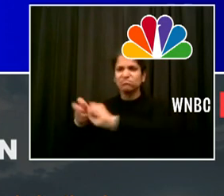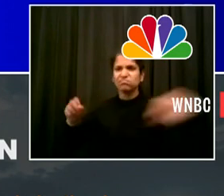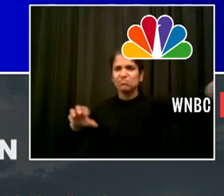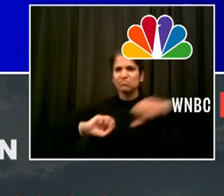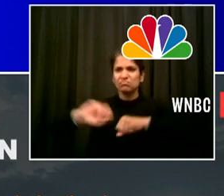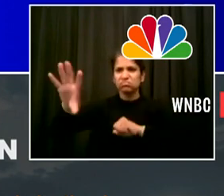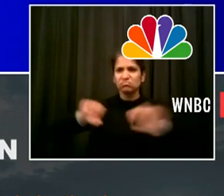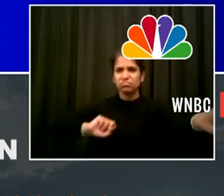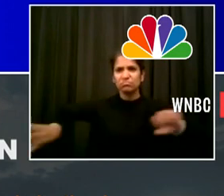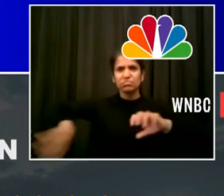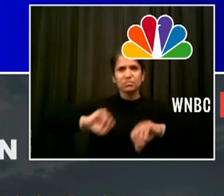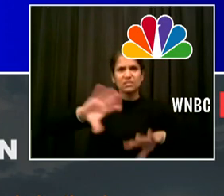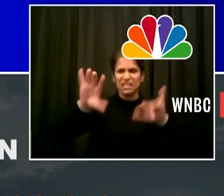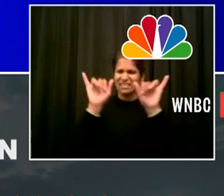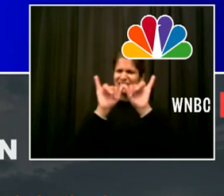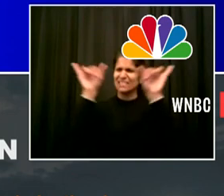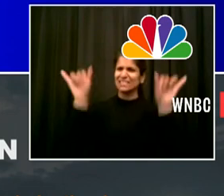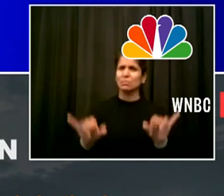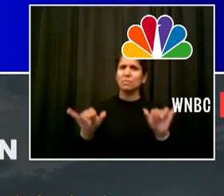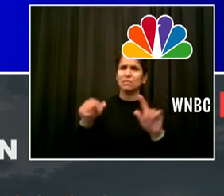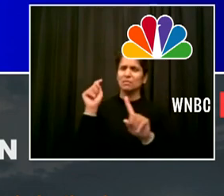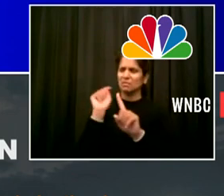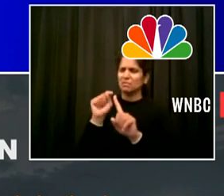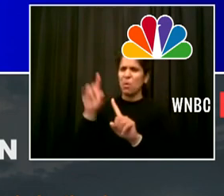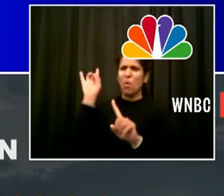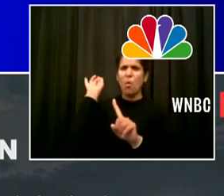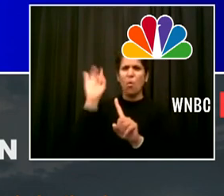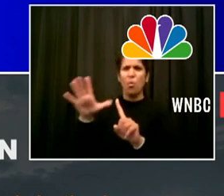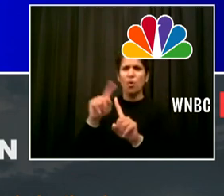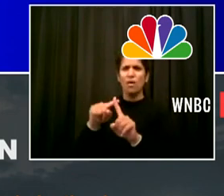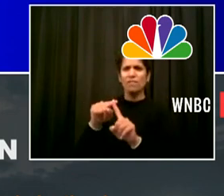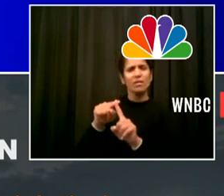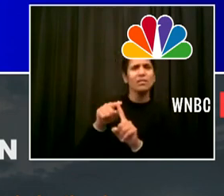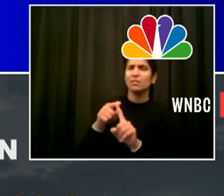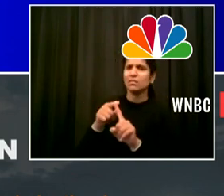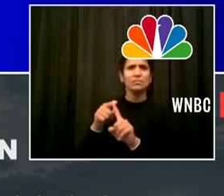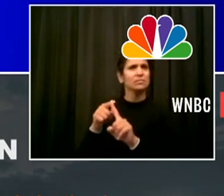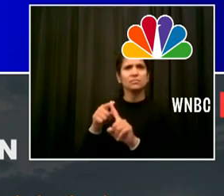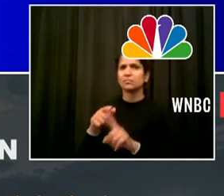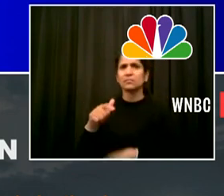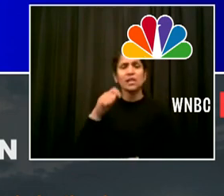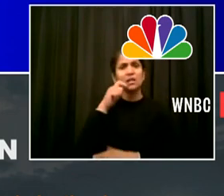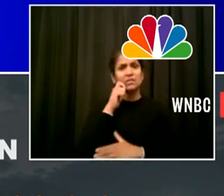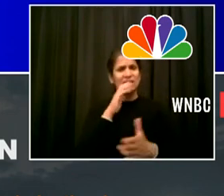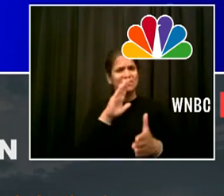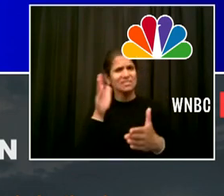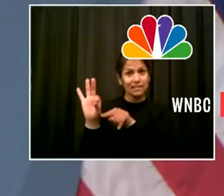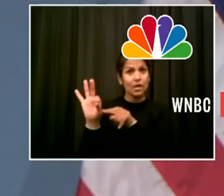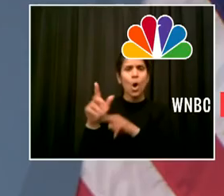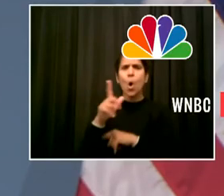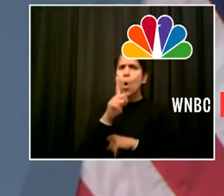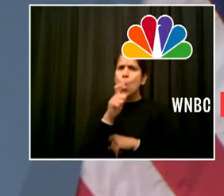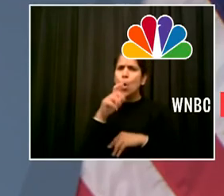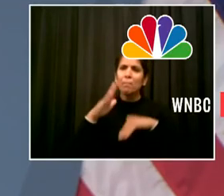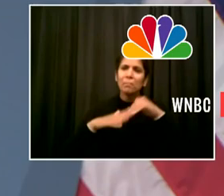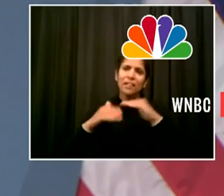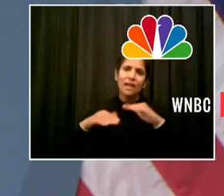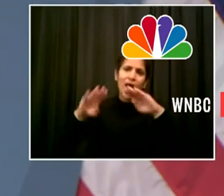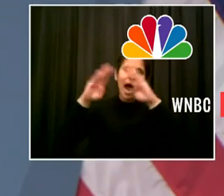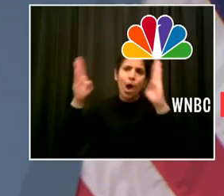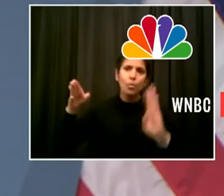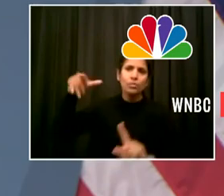The full range of racist indignities is on the agenda, according to the city's first lady. The new commission will let people share